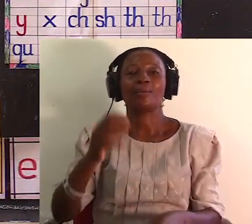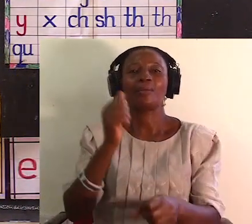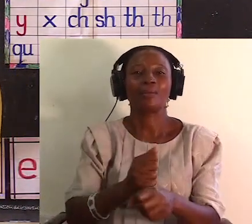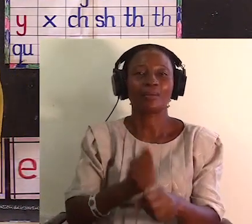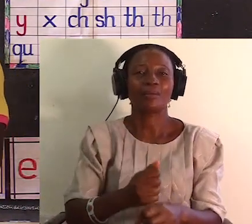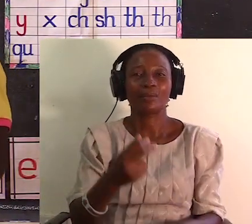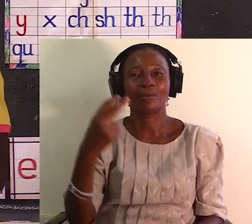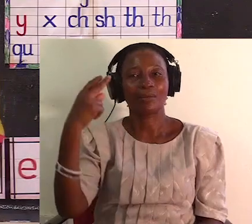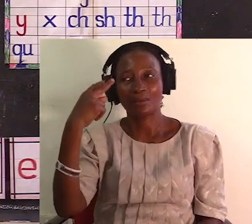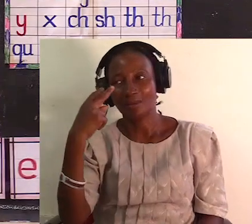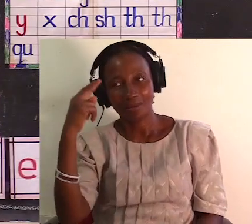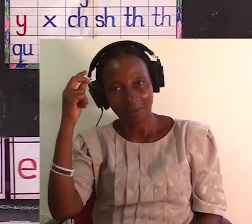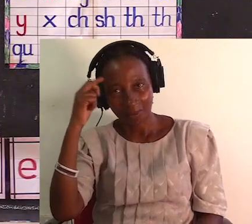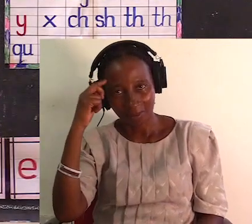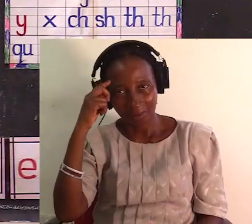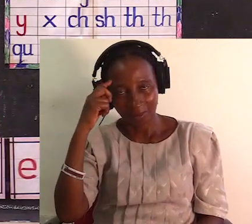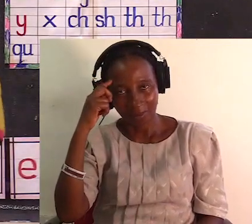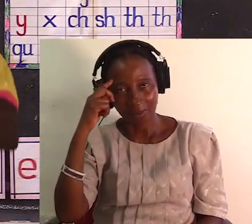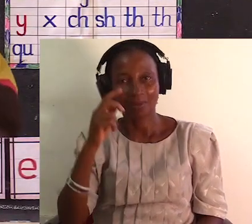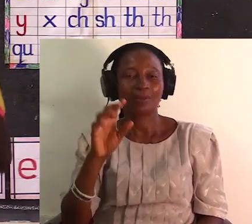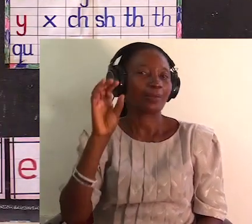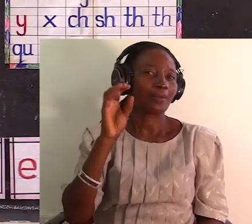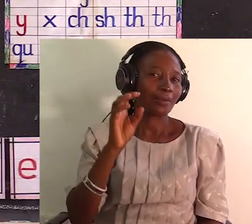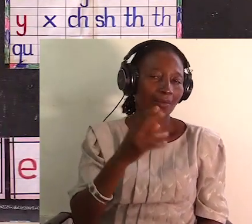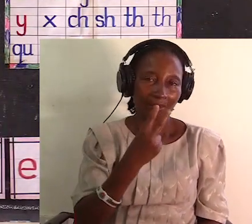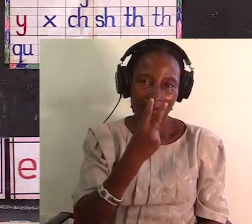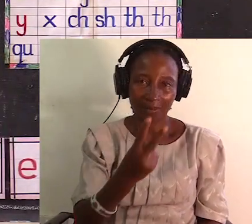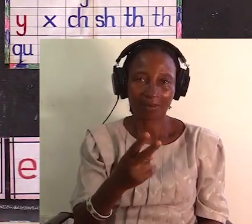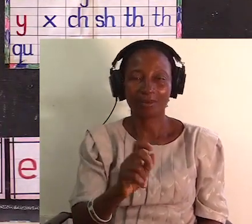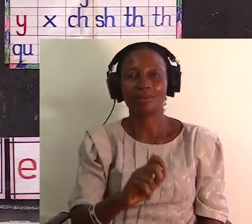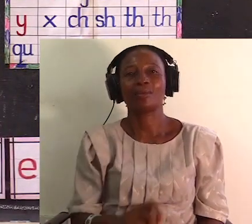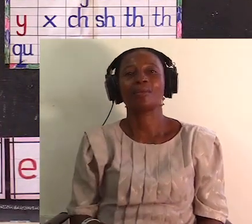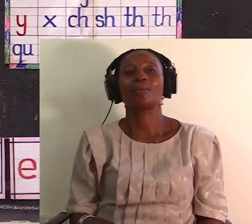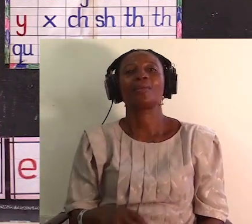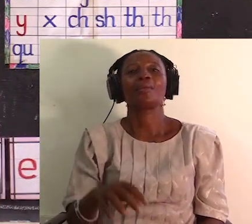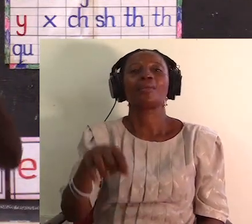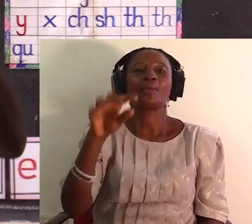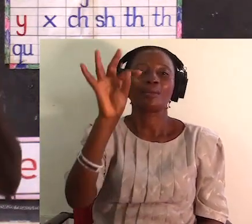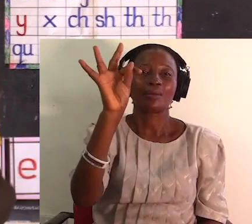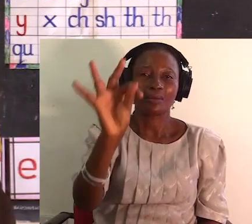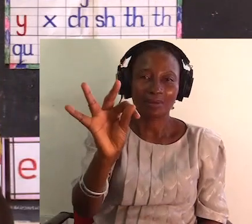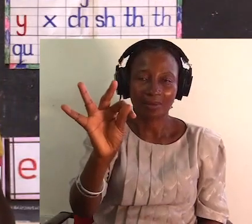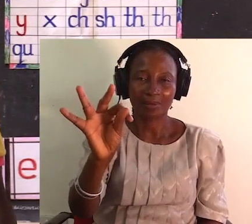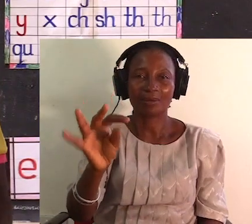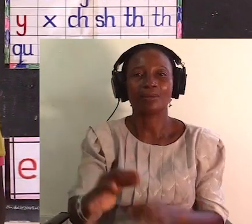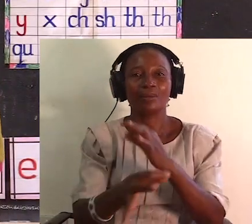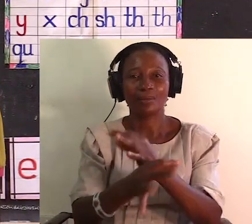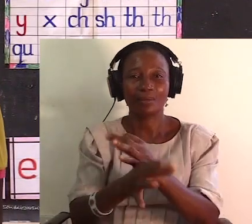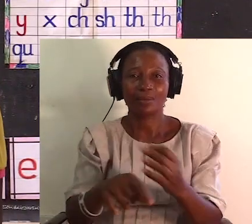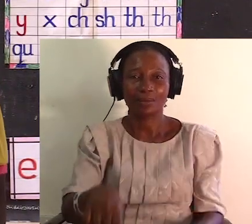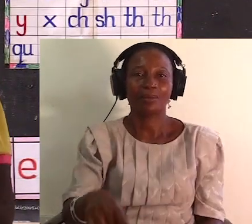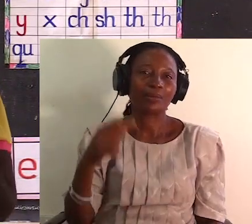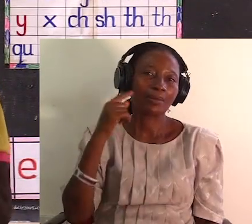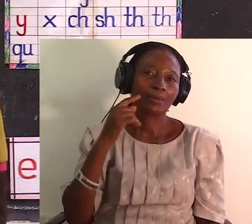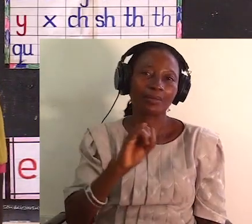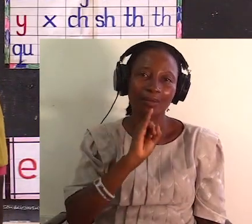sounds. So now the sound of the day is f. Say it again. F. Very